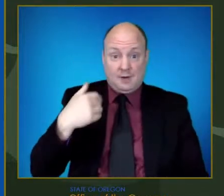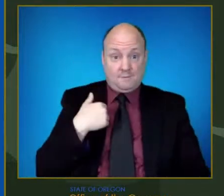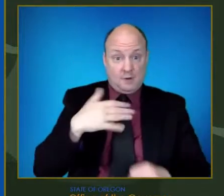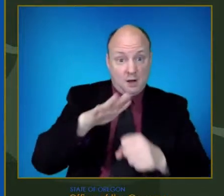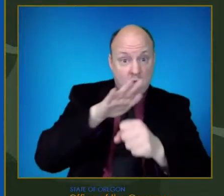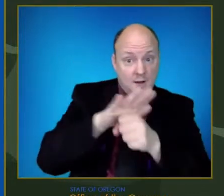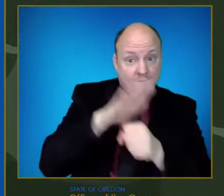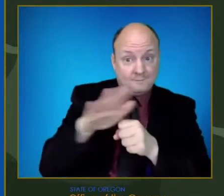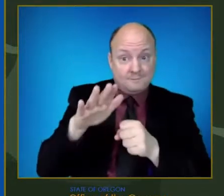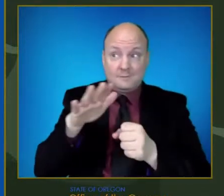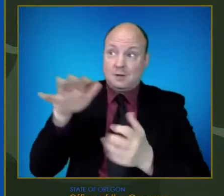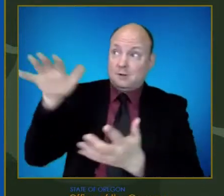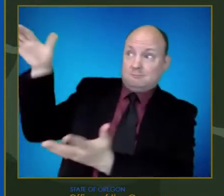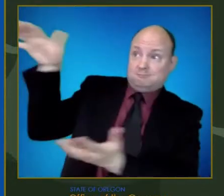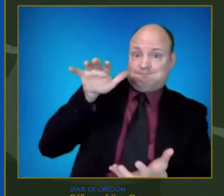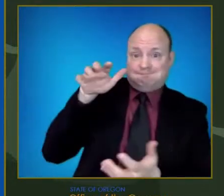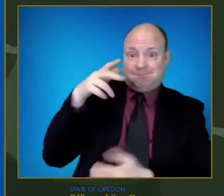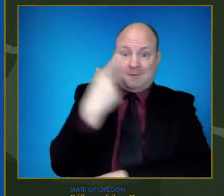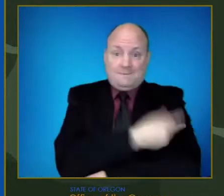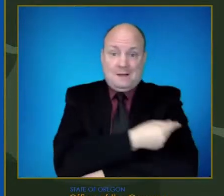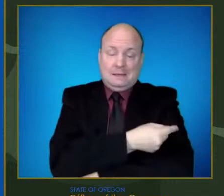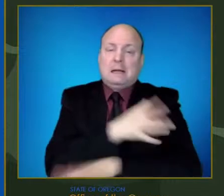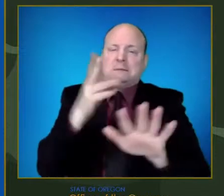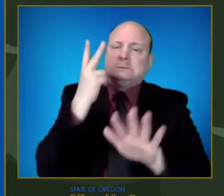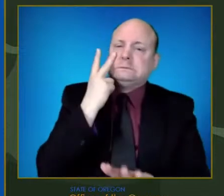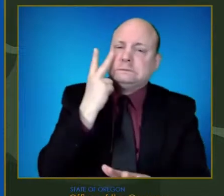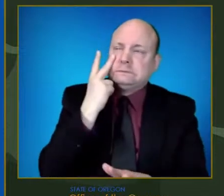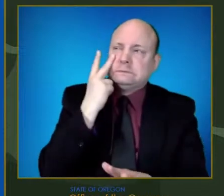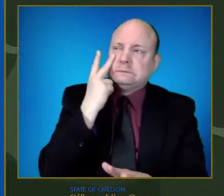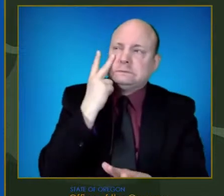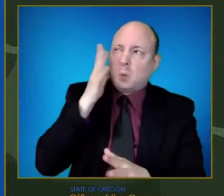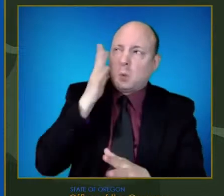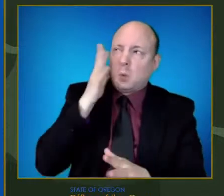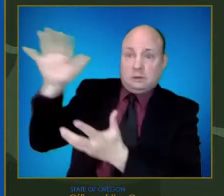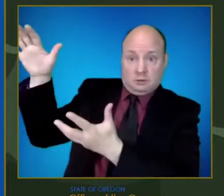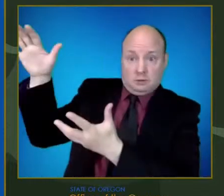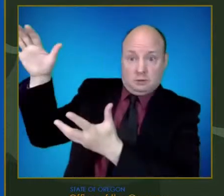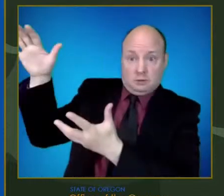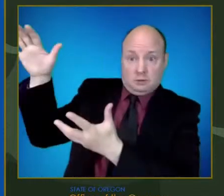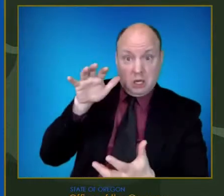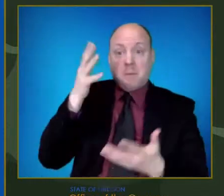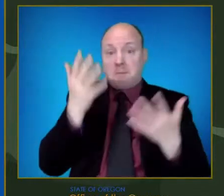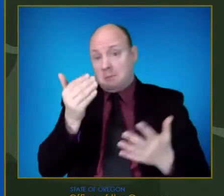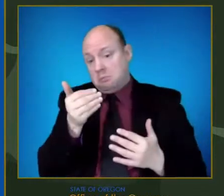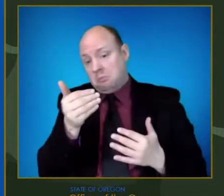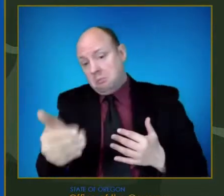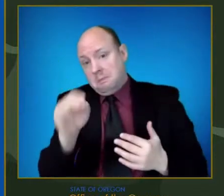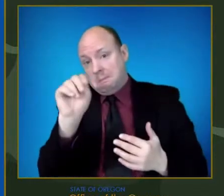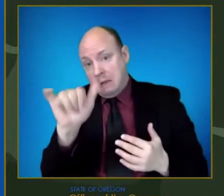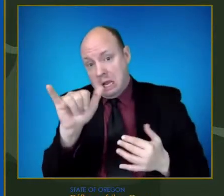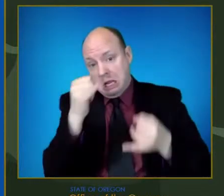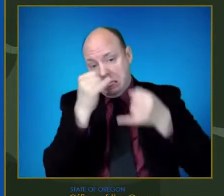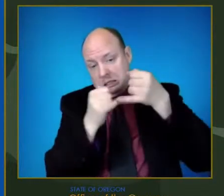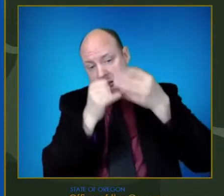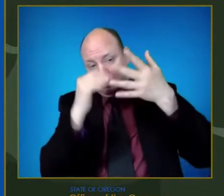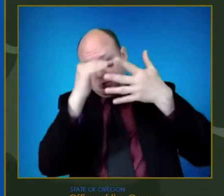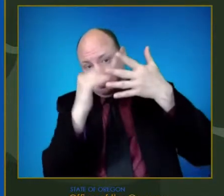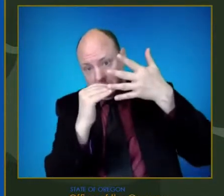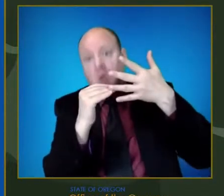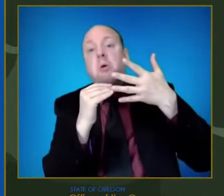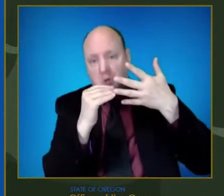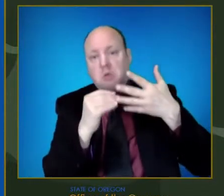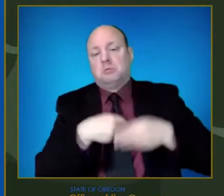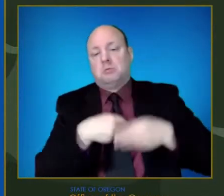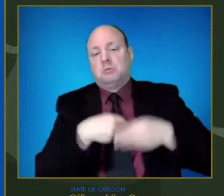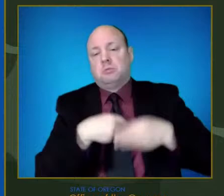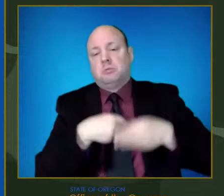late May and bump that expectation back a couple of weeks. Second, Oregon continues to